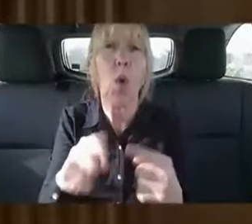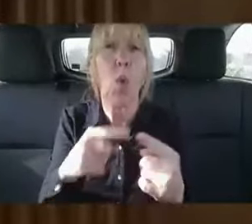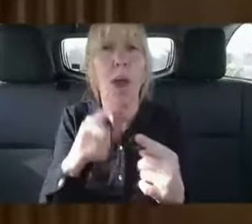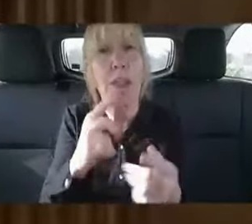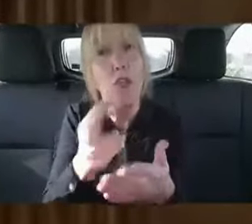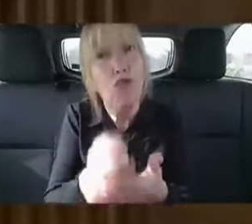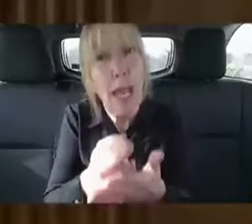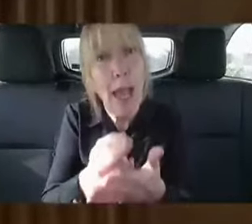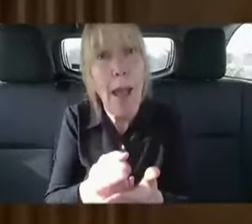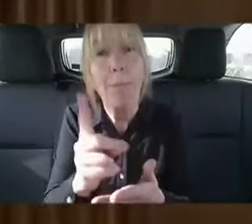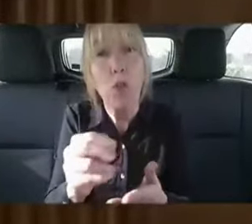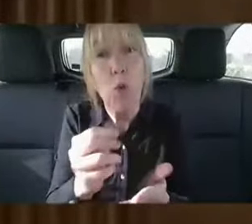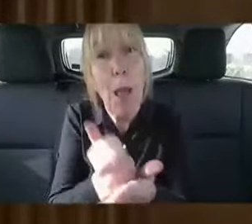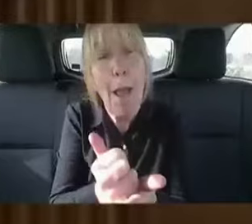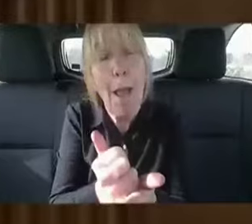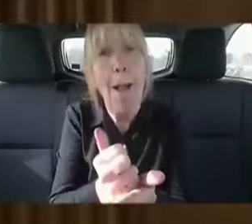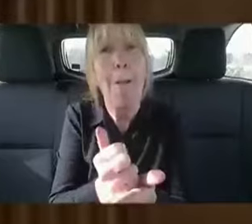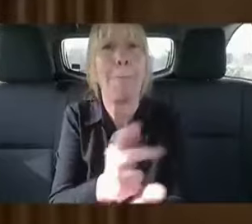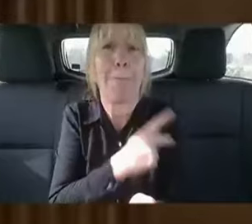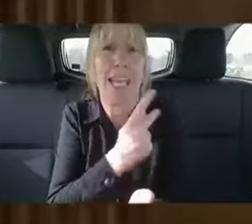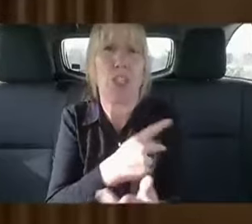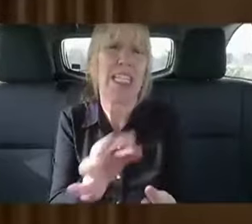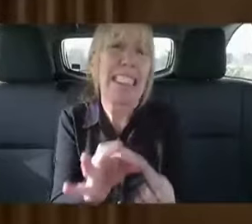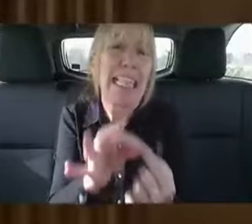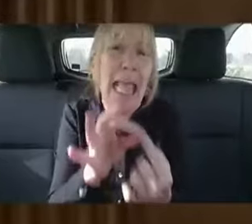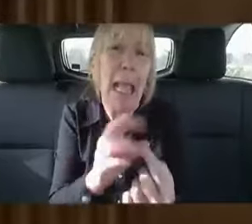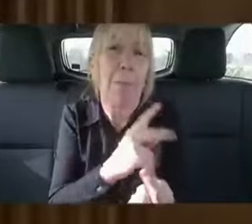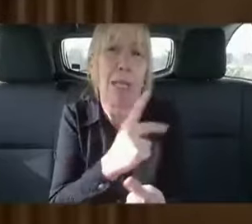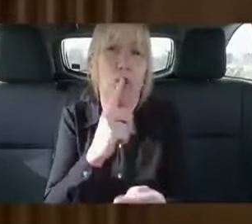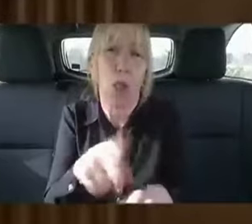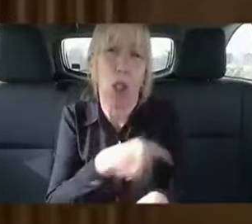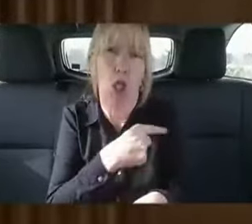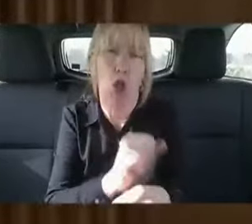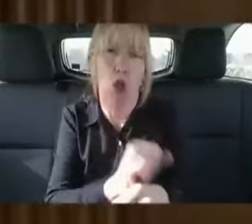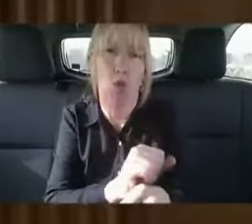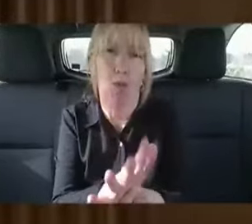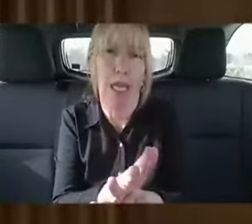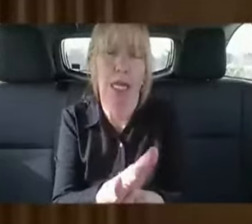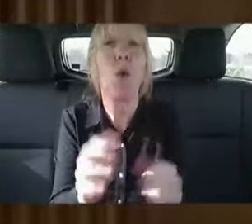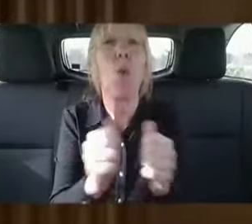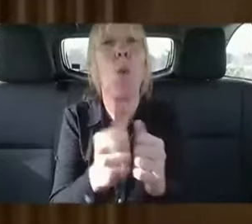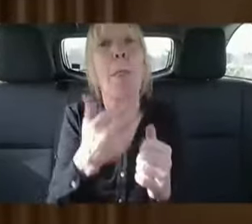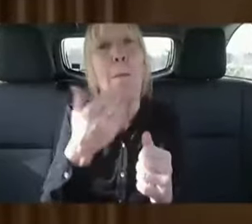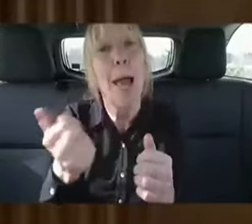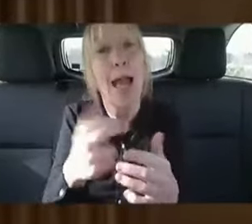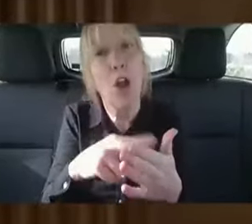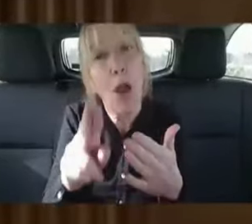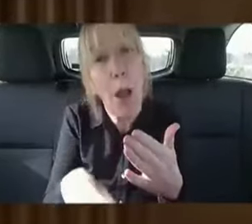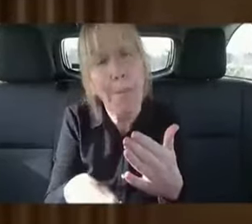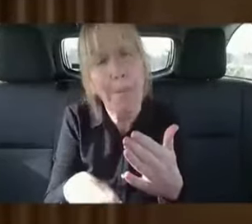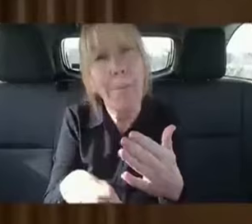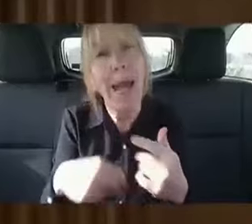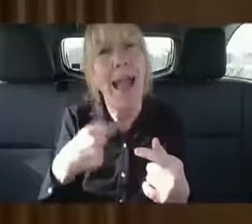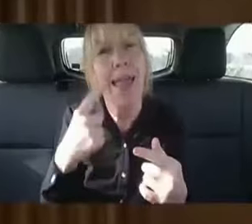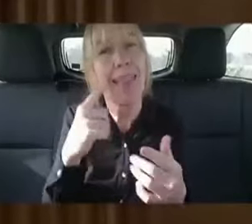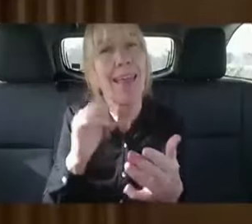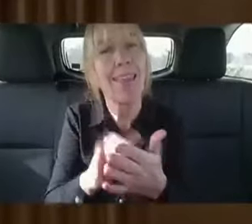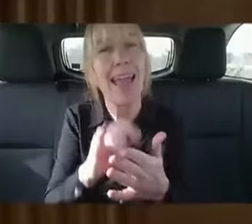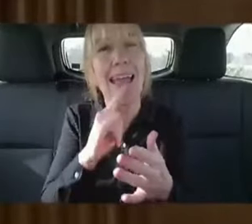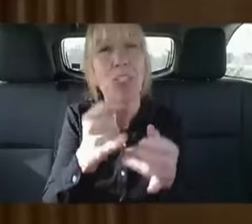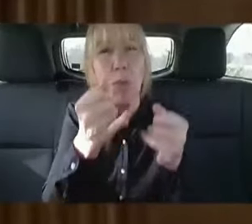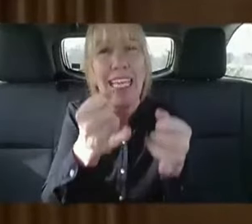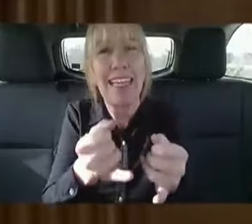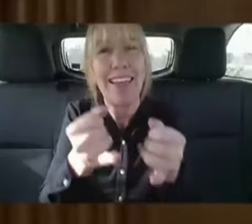patients, certain select patients with long COVID, with better outcomes. I think it has to be individualized